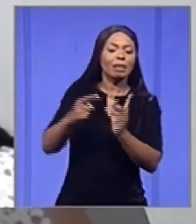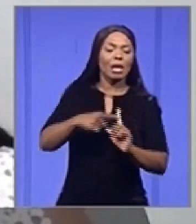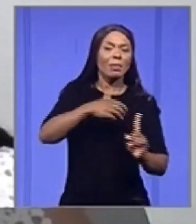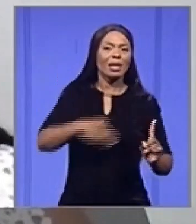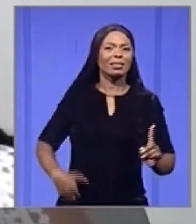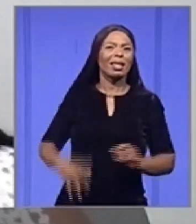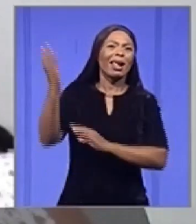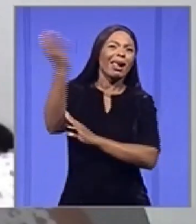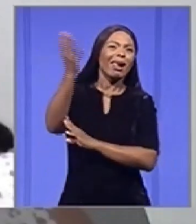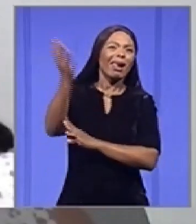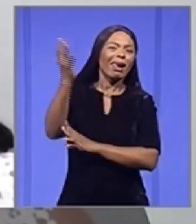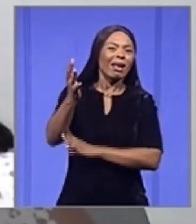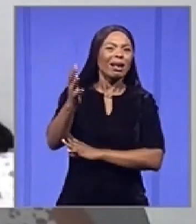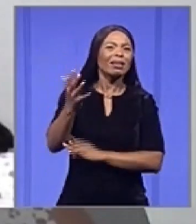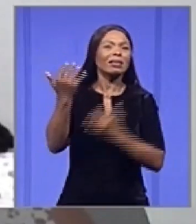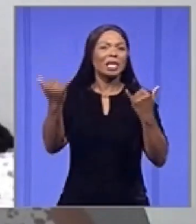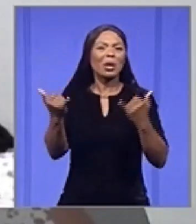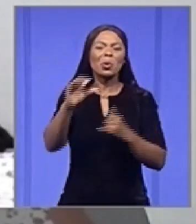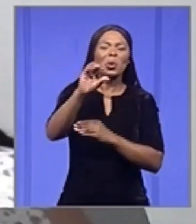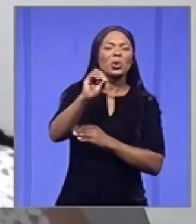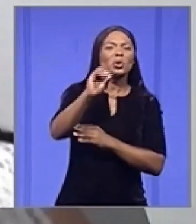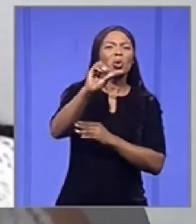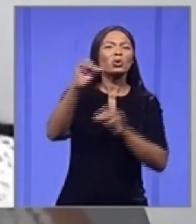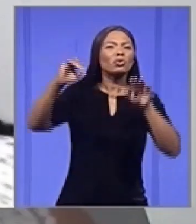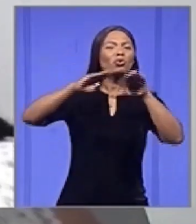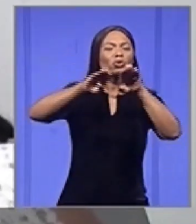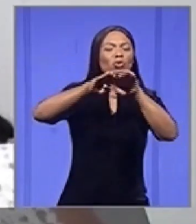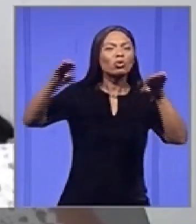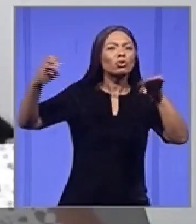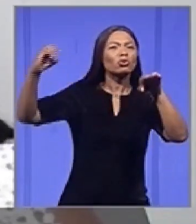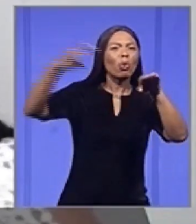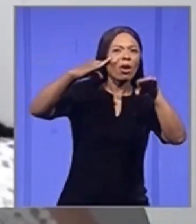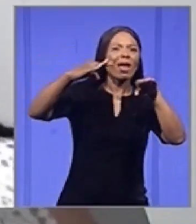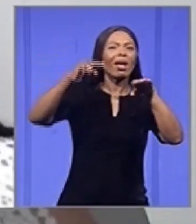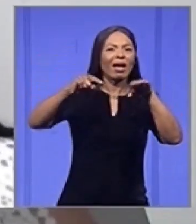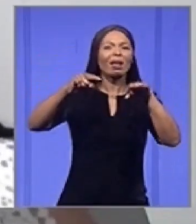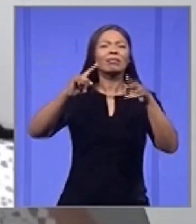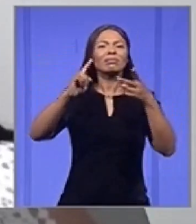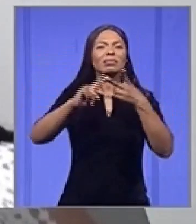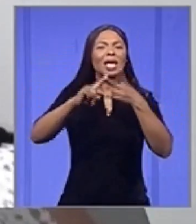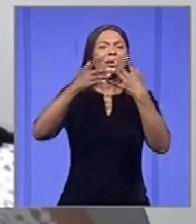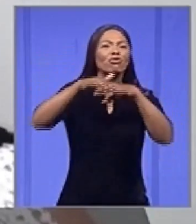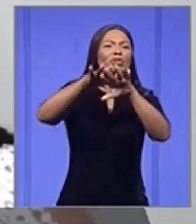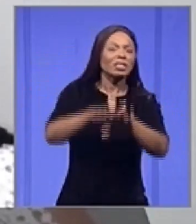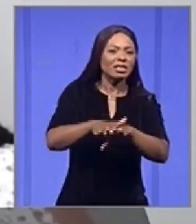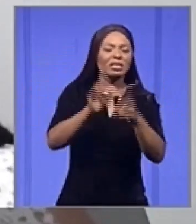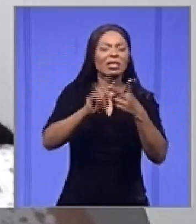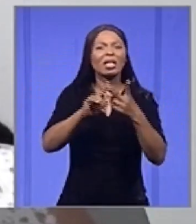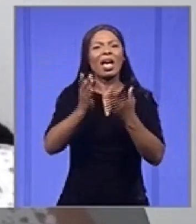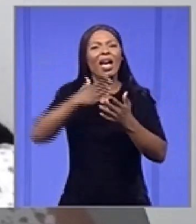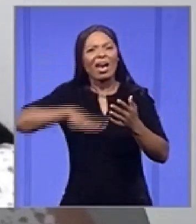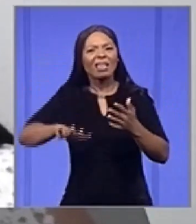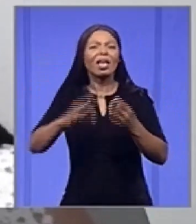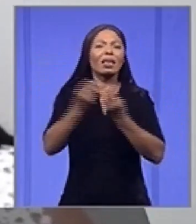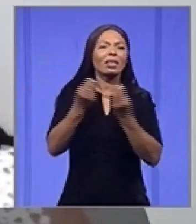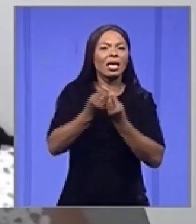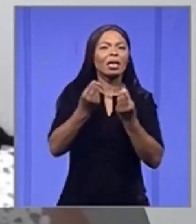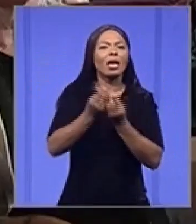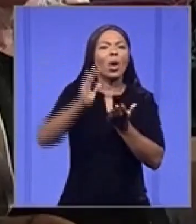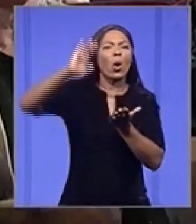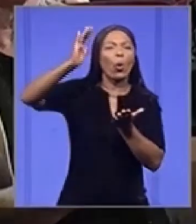about today, where he's talking about the solar implementation and the move towards reducing the impact on